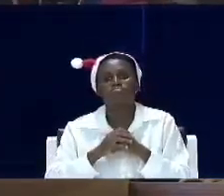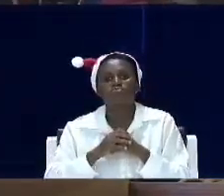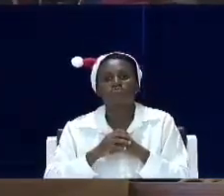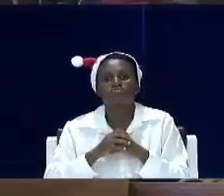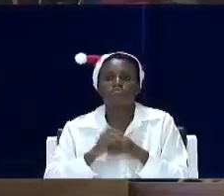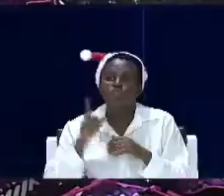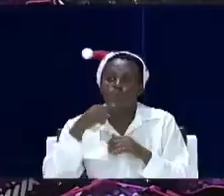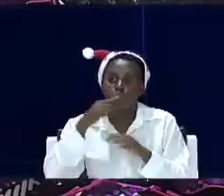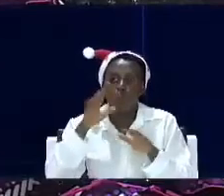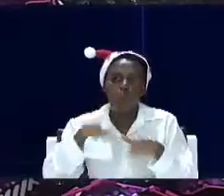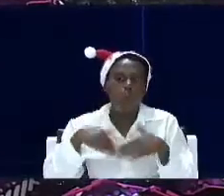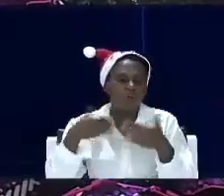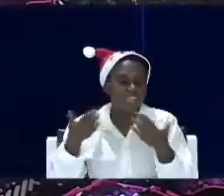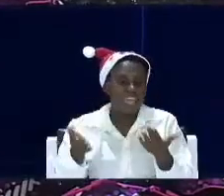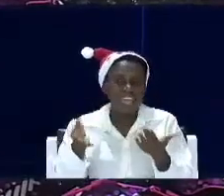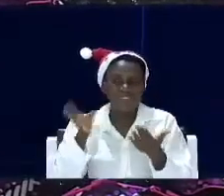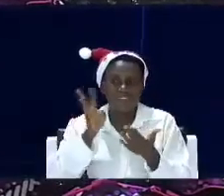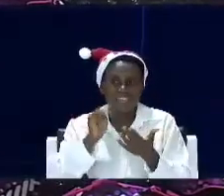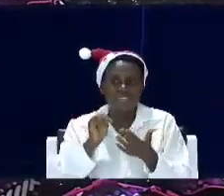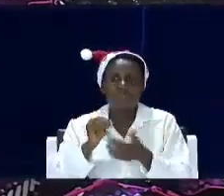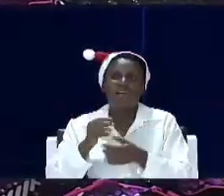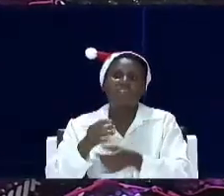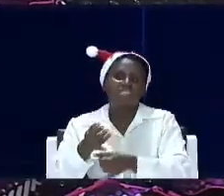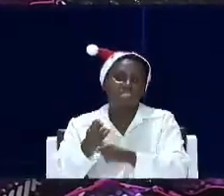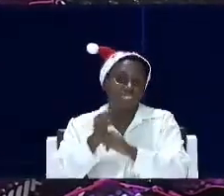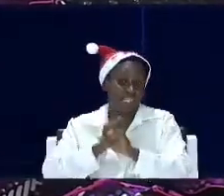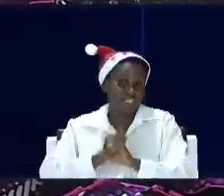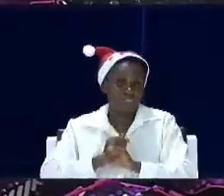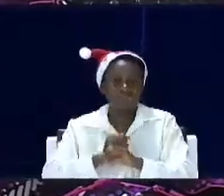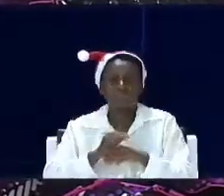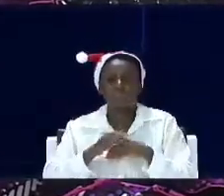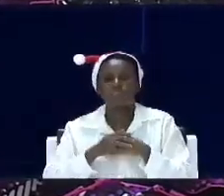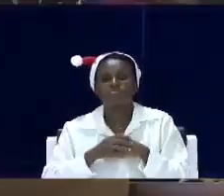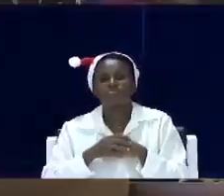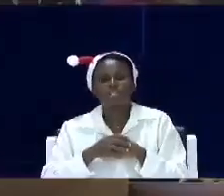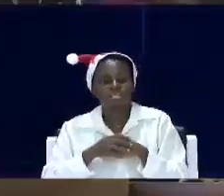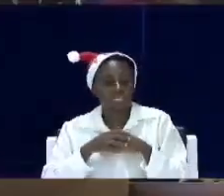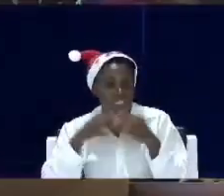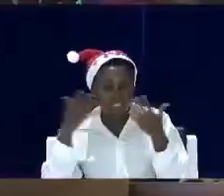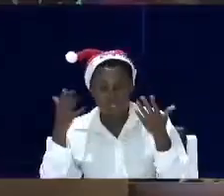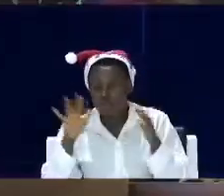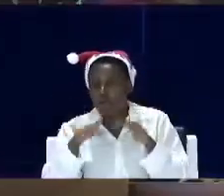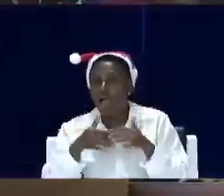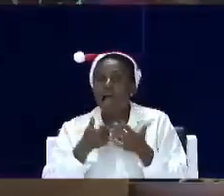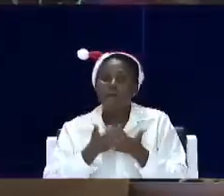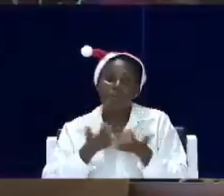who gave him an inheritance. He didn't know it, how it came about.